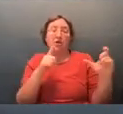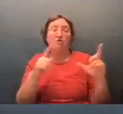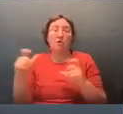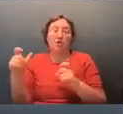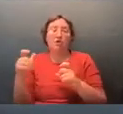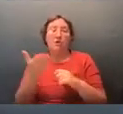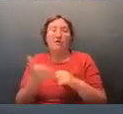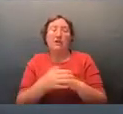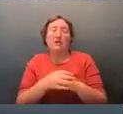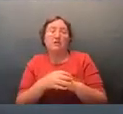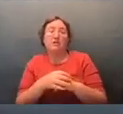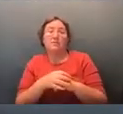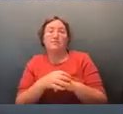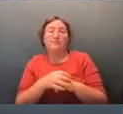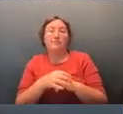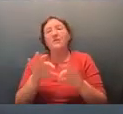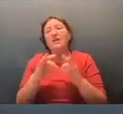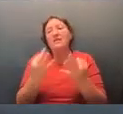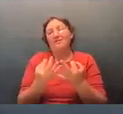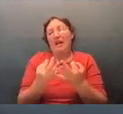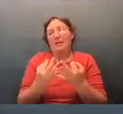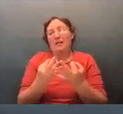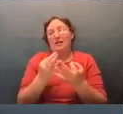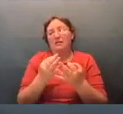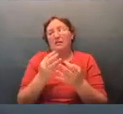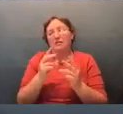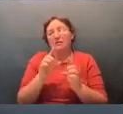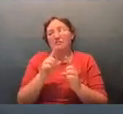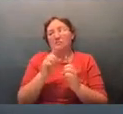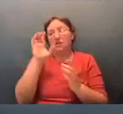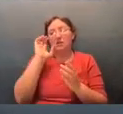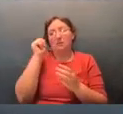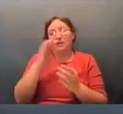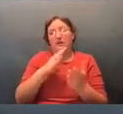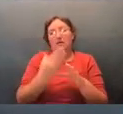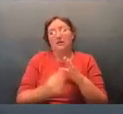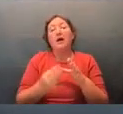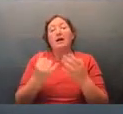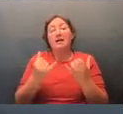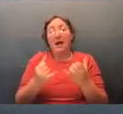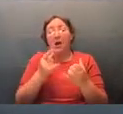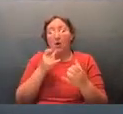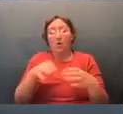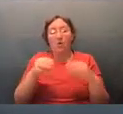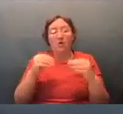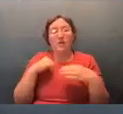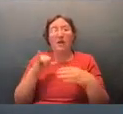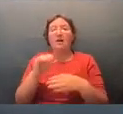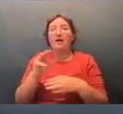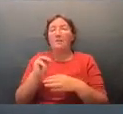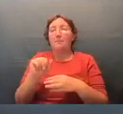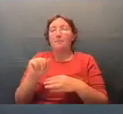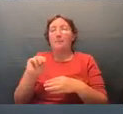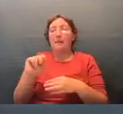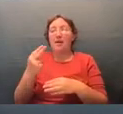has and the family has for that. This has now been taken over by the Mammoth Gear Exchange, and this